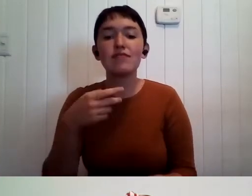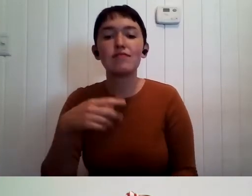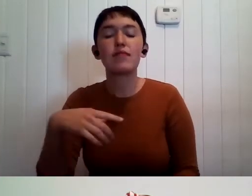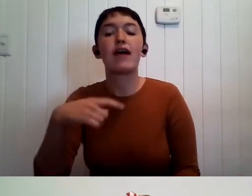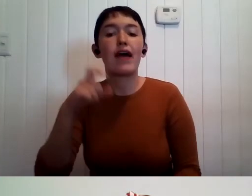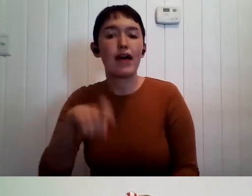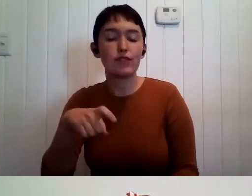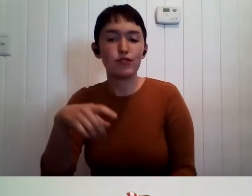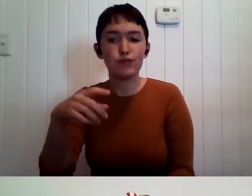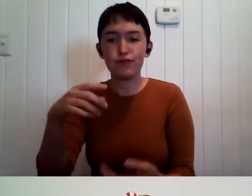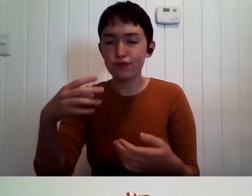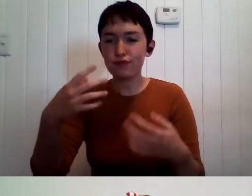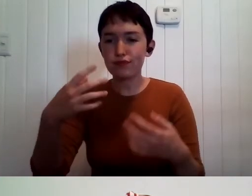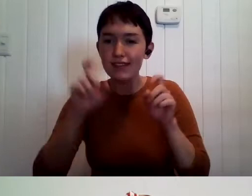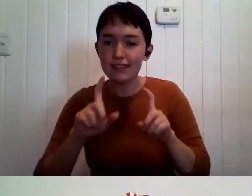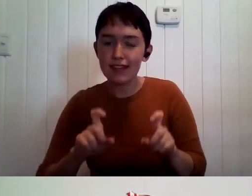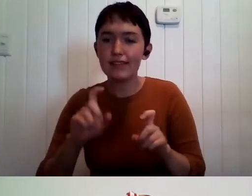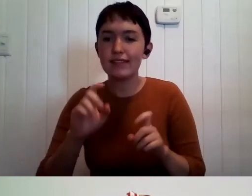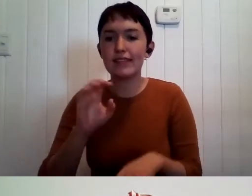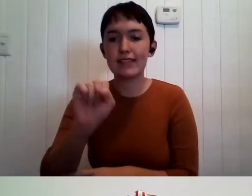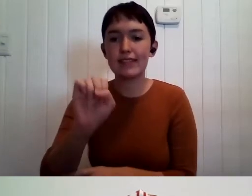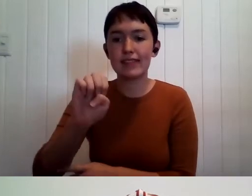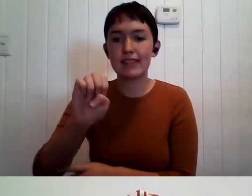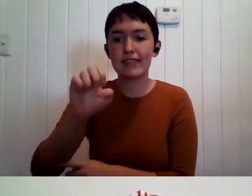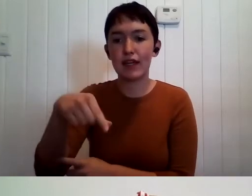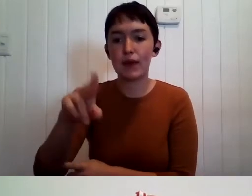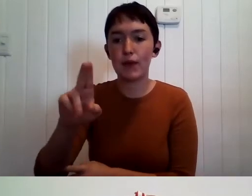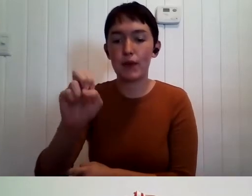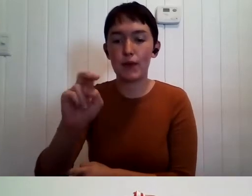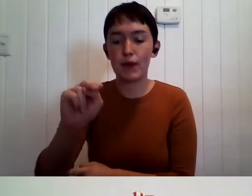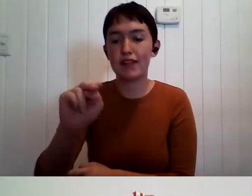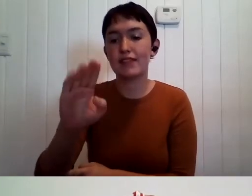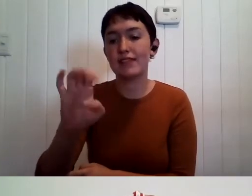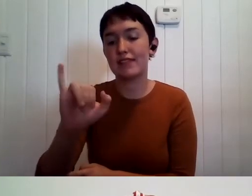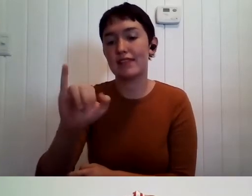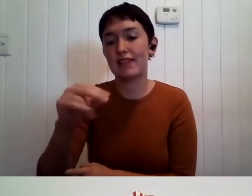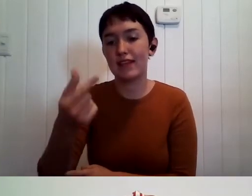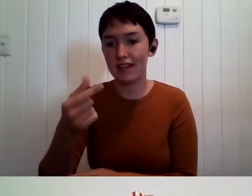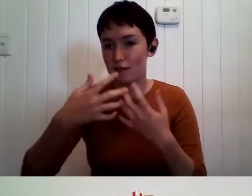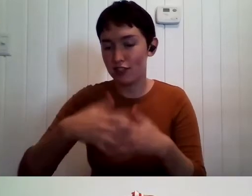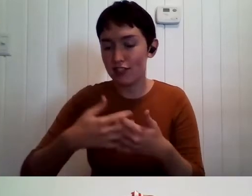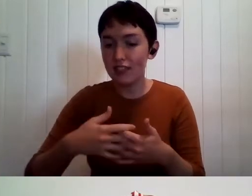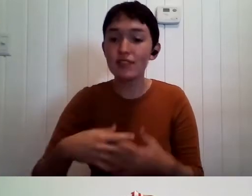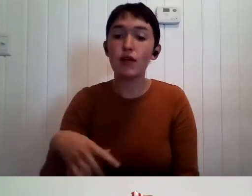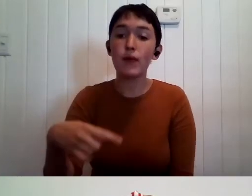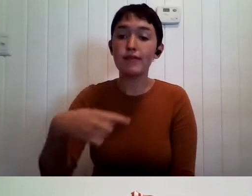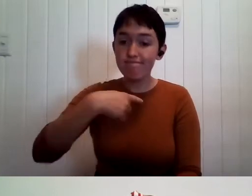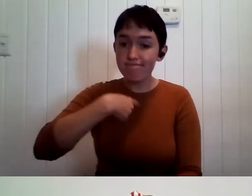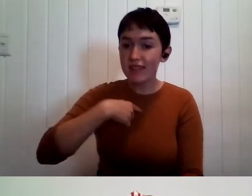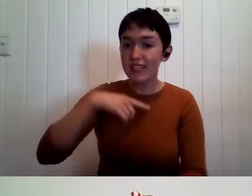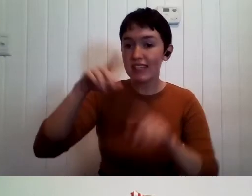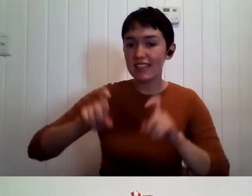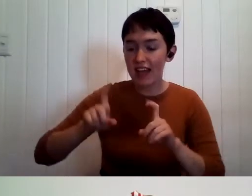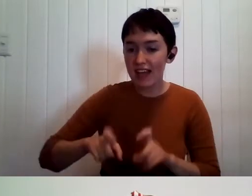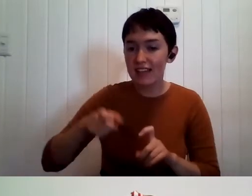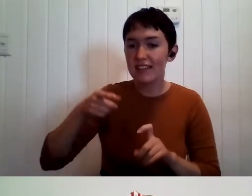that they are up to standard. And so I often in the lab testing those reagents and making sure that they're